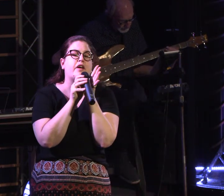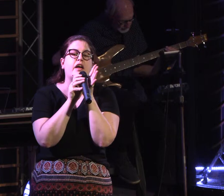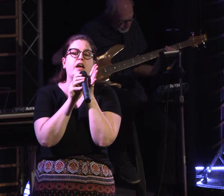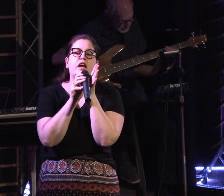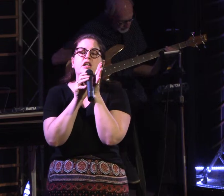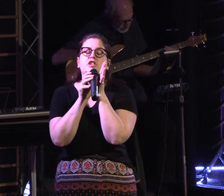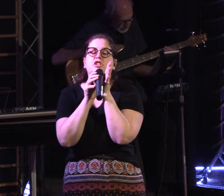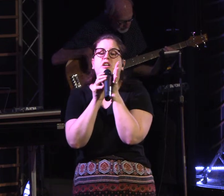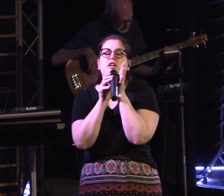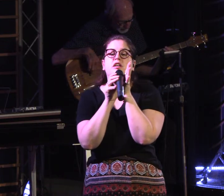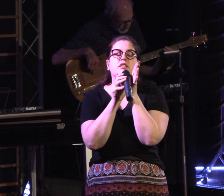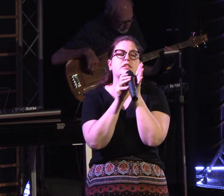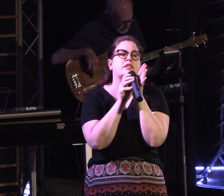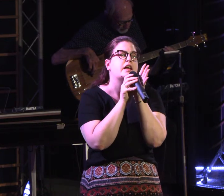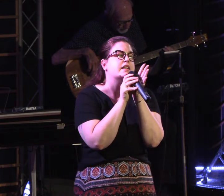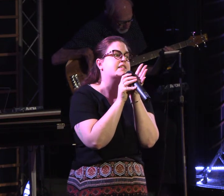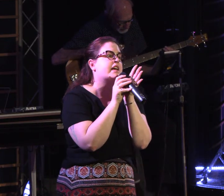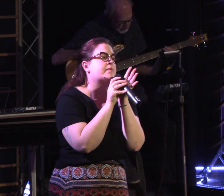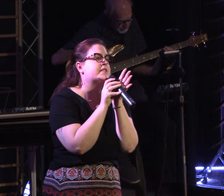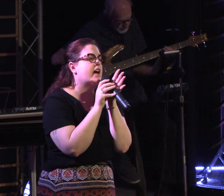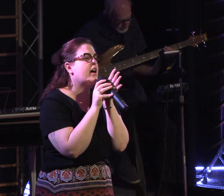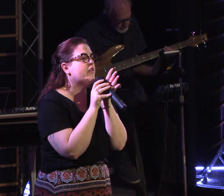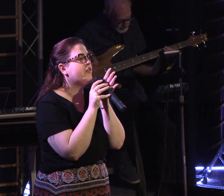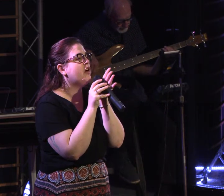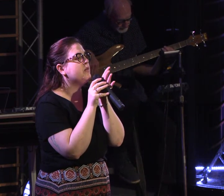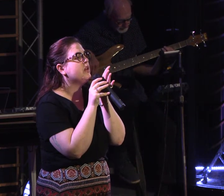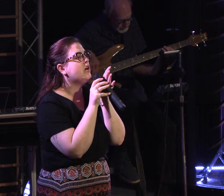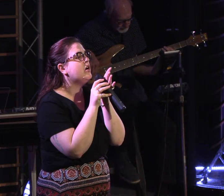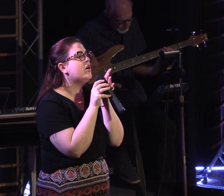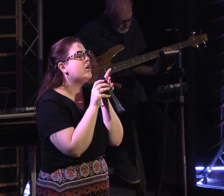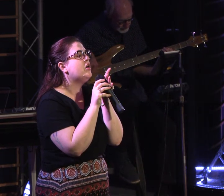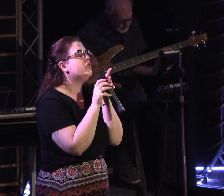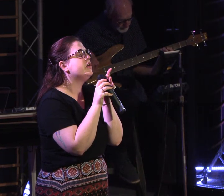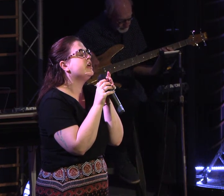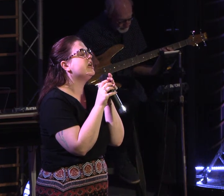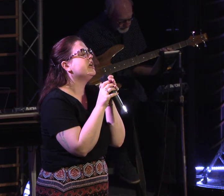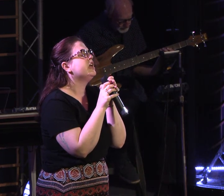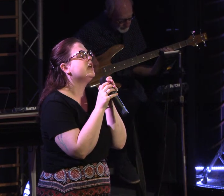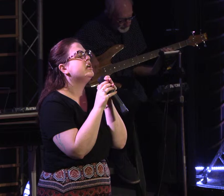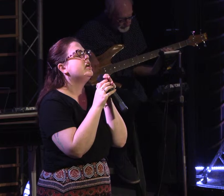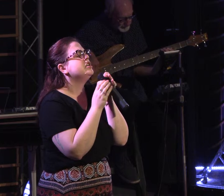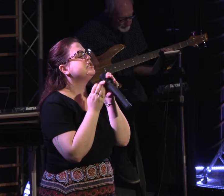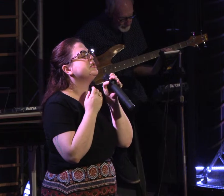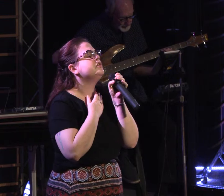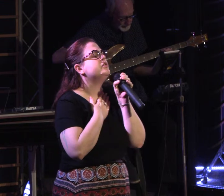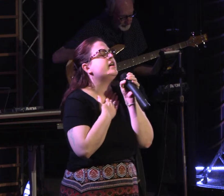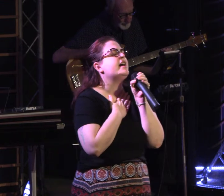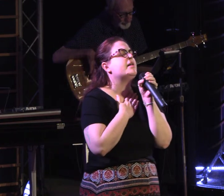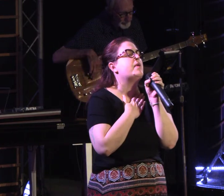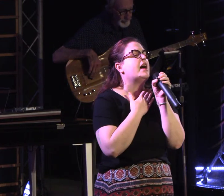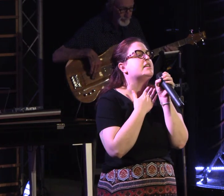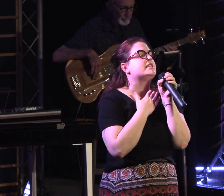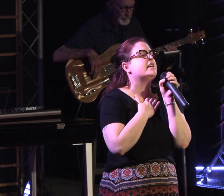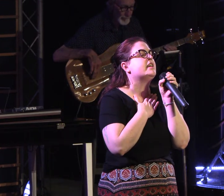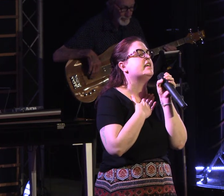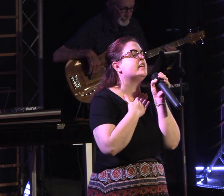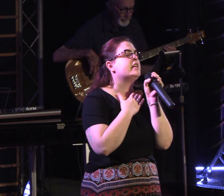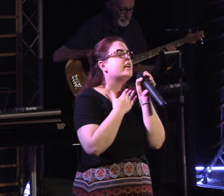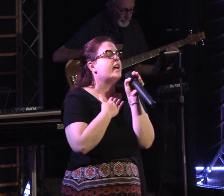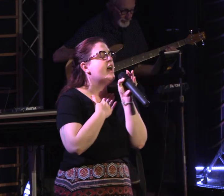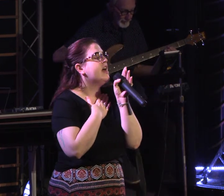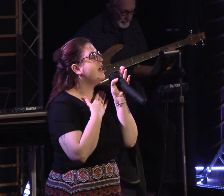of angels stepped down from glory to wear my